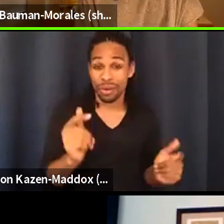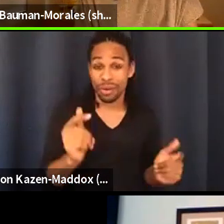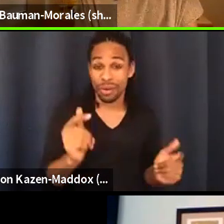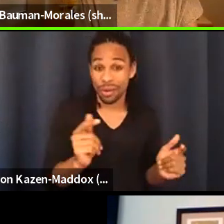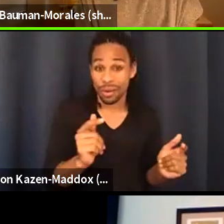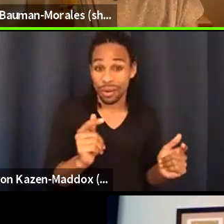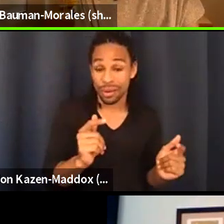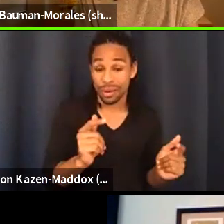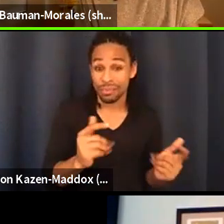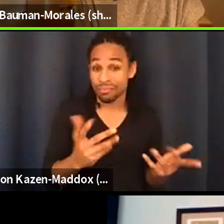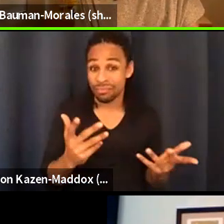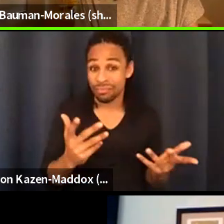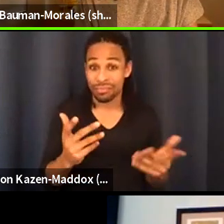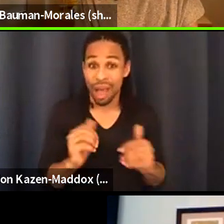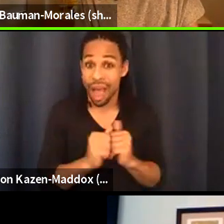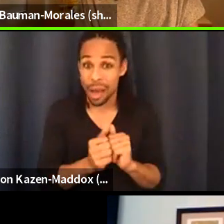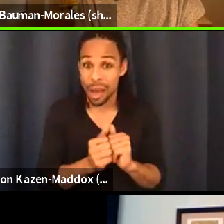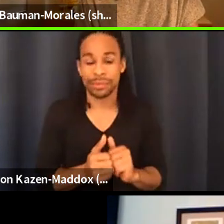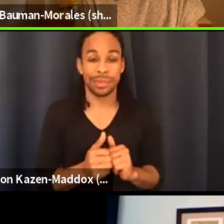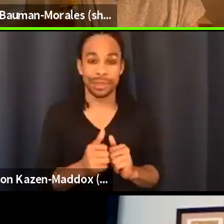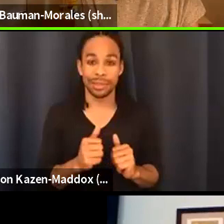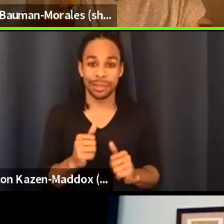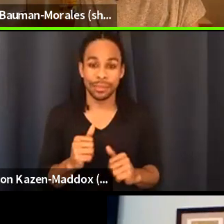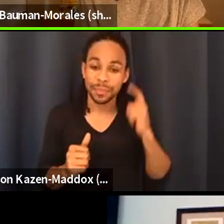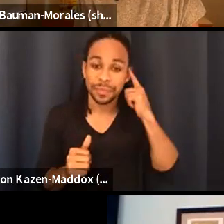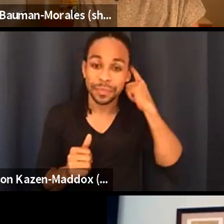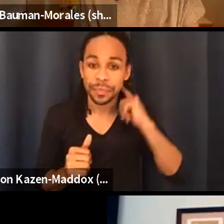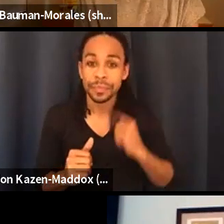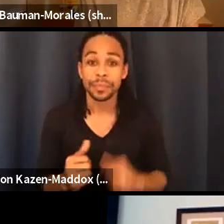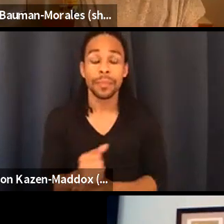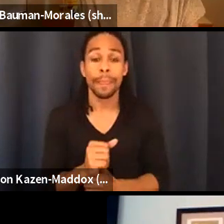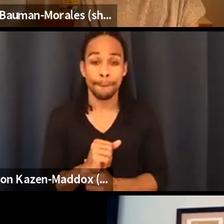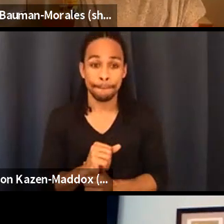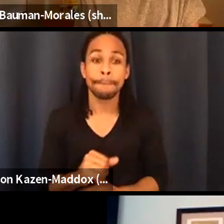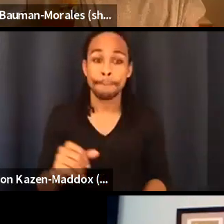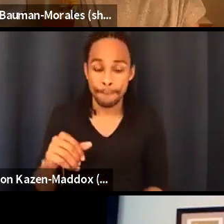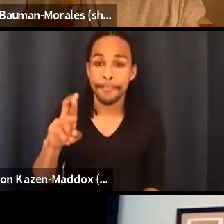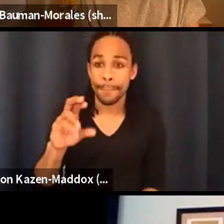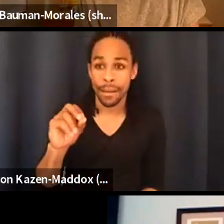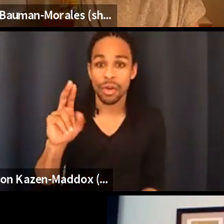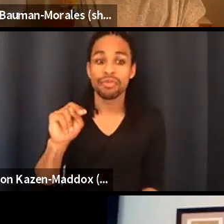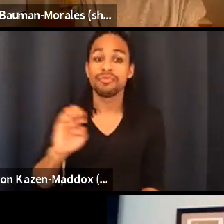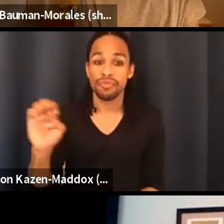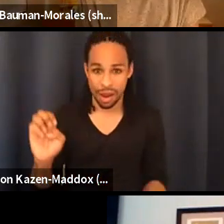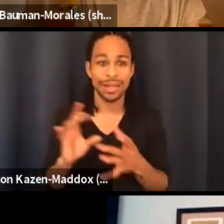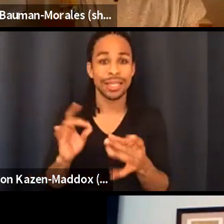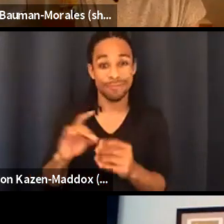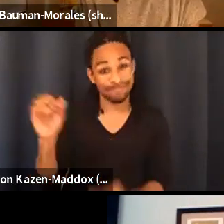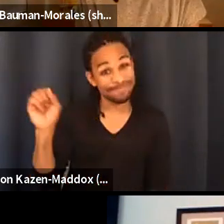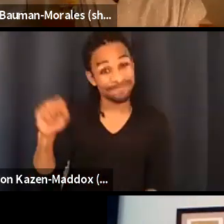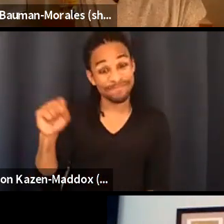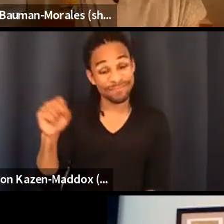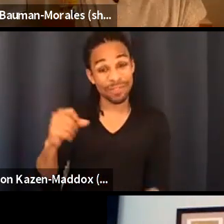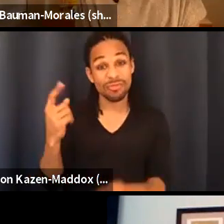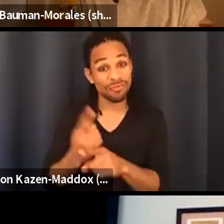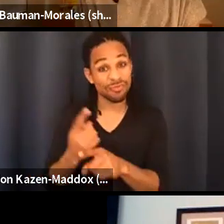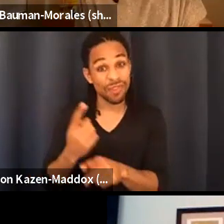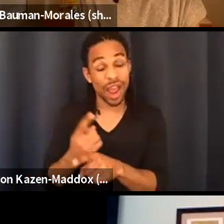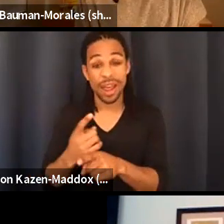Yeah, I mean, it's funny. One of the things I had already underlined as a huge thing to talk about is that I feel like there's